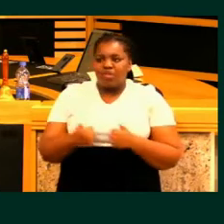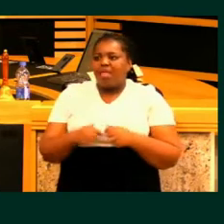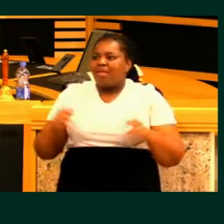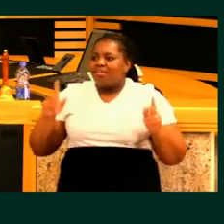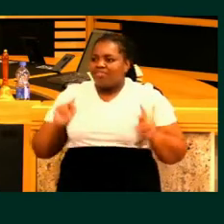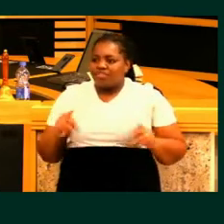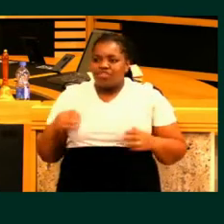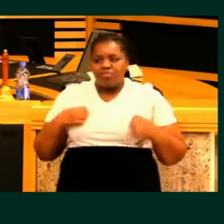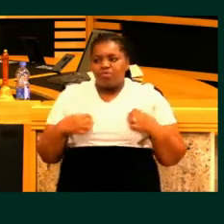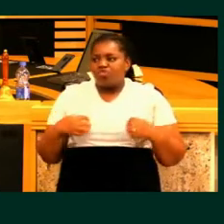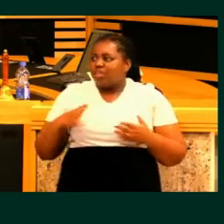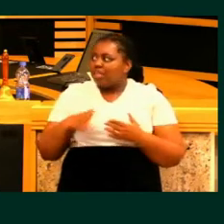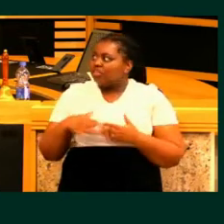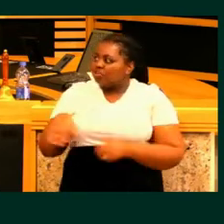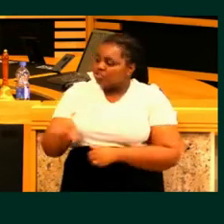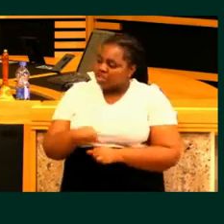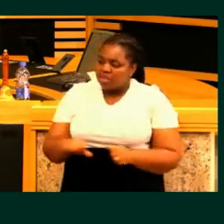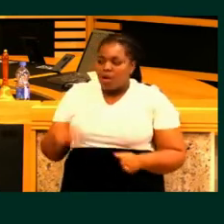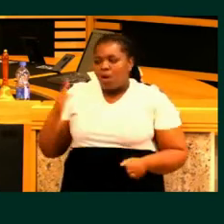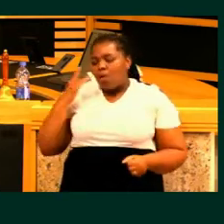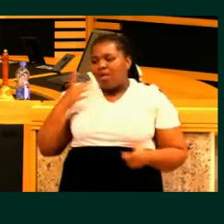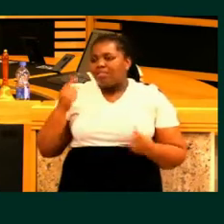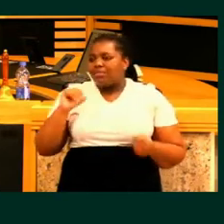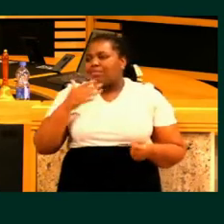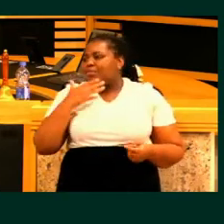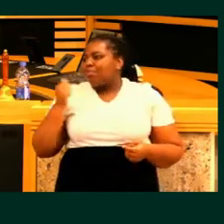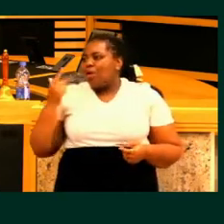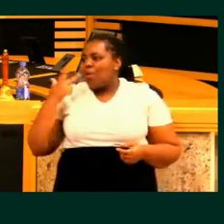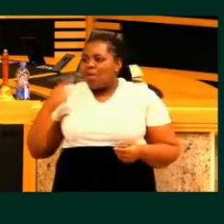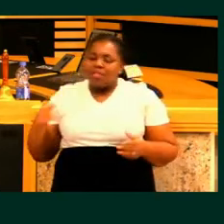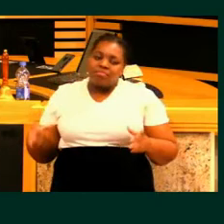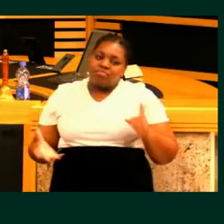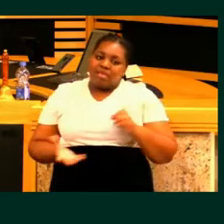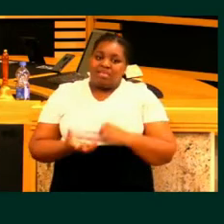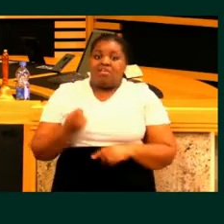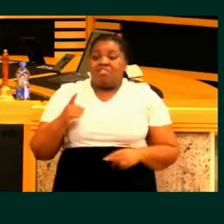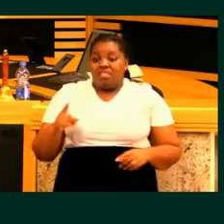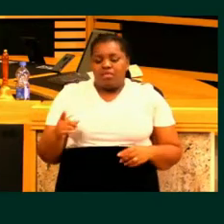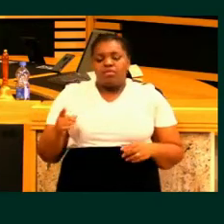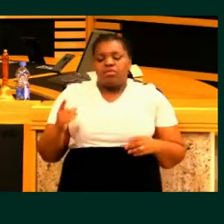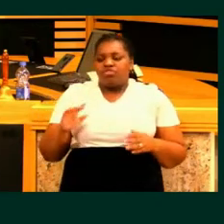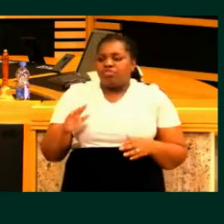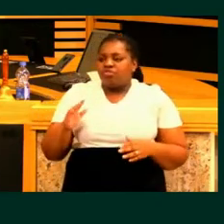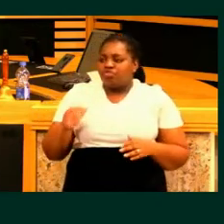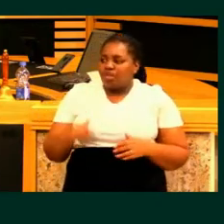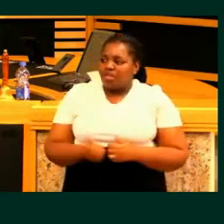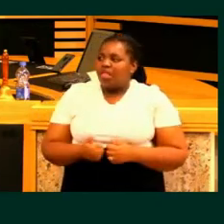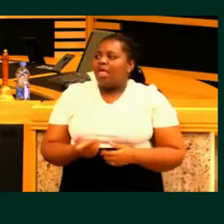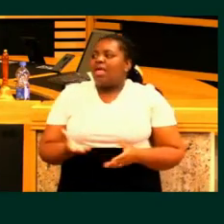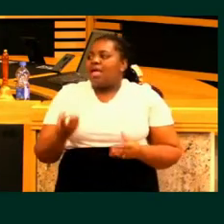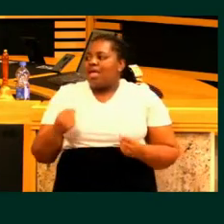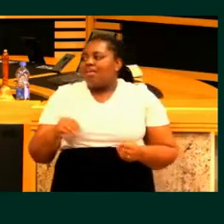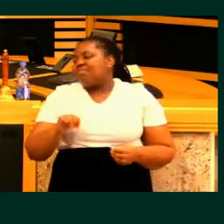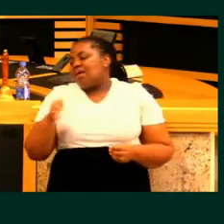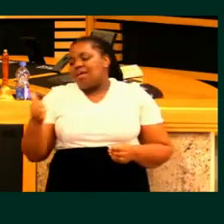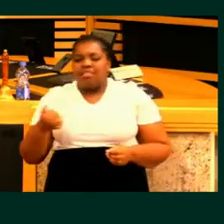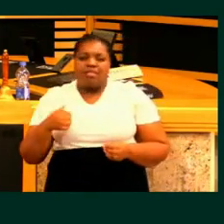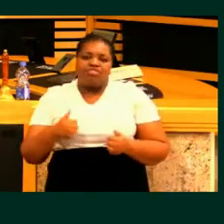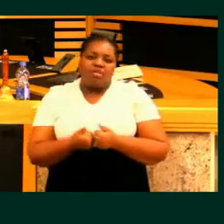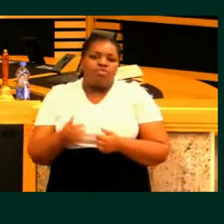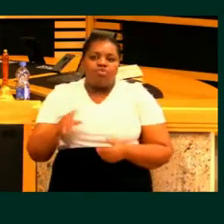emotional and social when they have done their best to enure these challenges they face another hle of